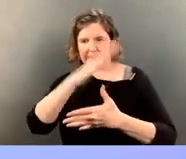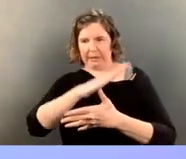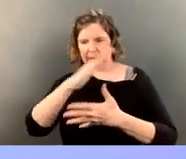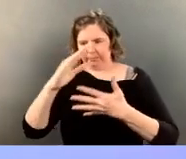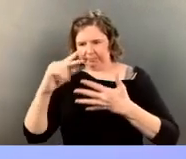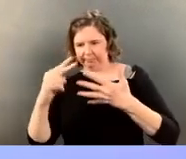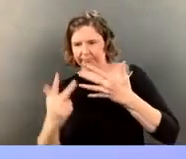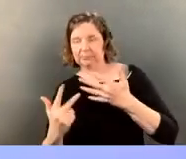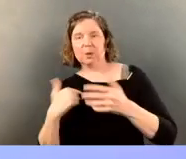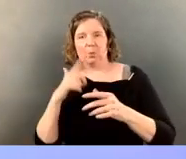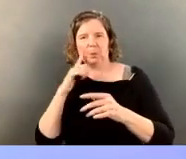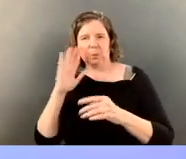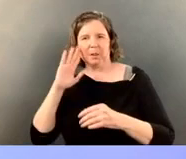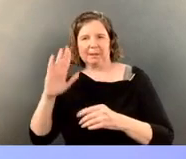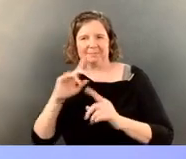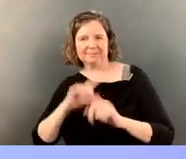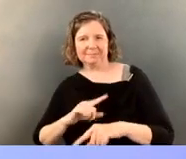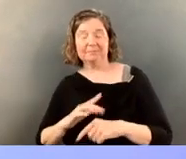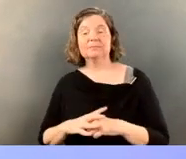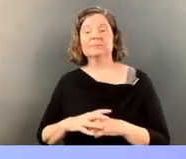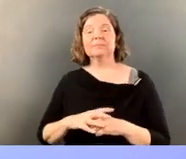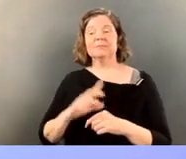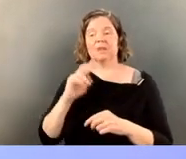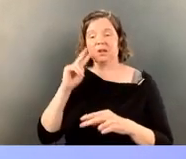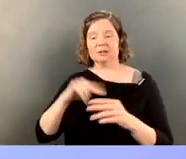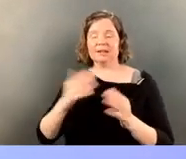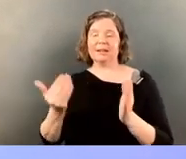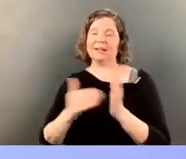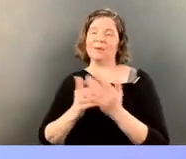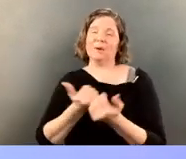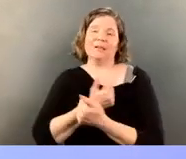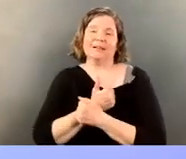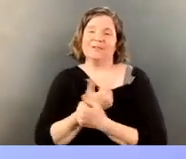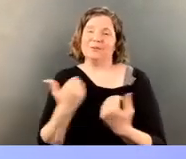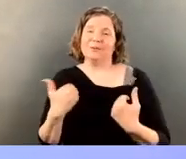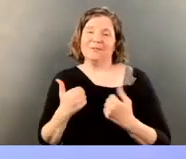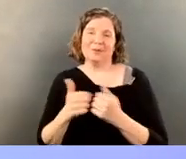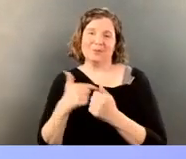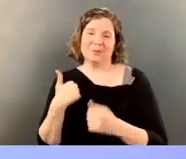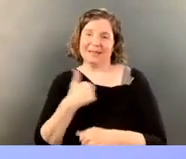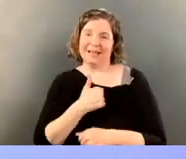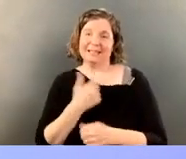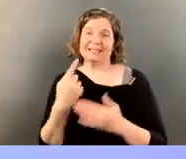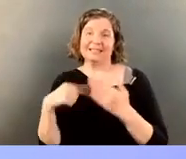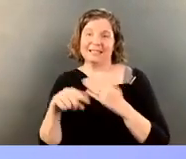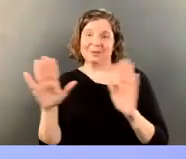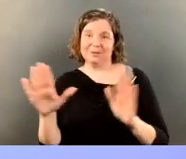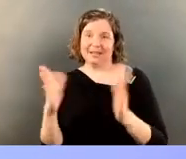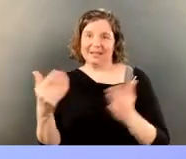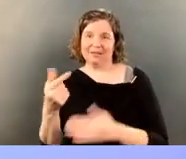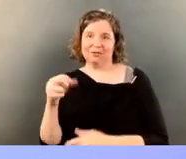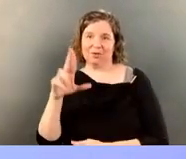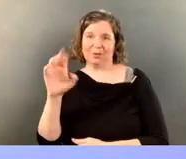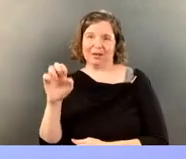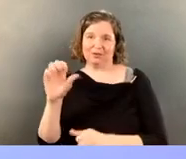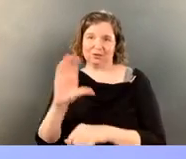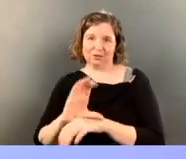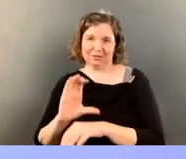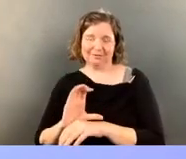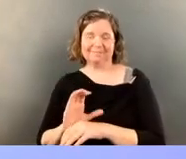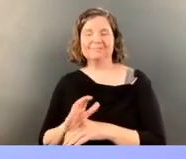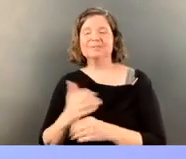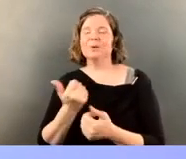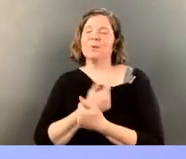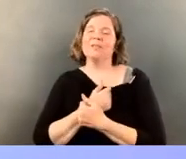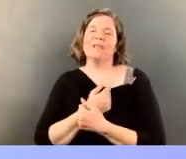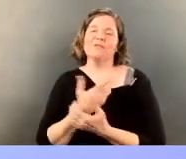Word says about those. So look for that link, ask those questions, and again, we would love to have you with us next Sunday here at Grace Fellowship Church. Well, guys, we